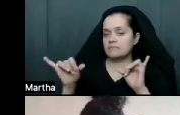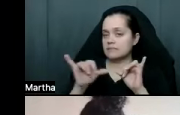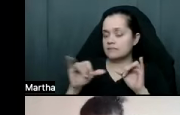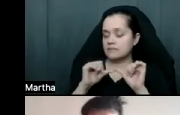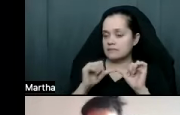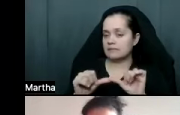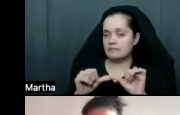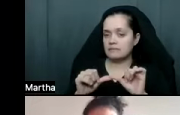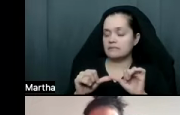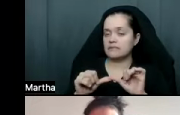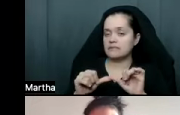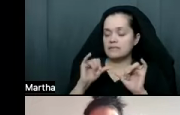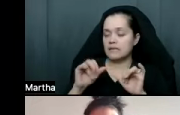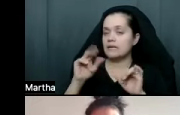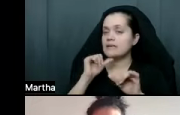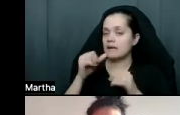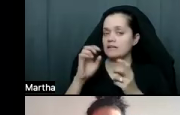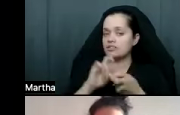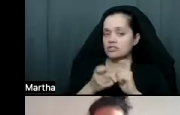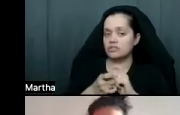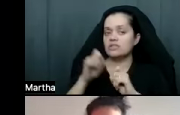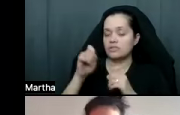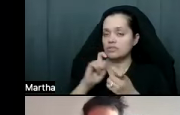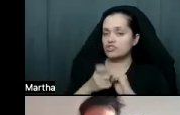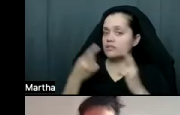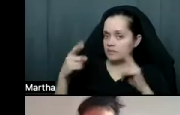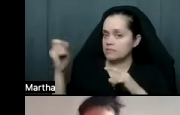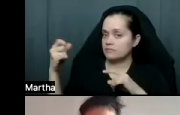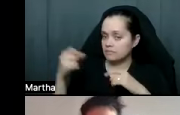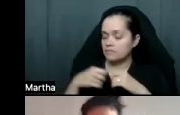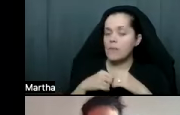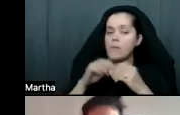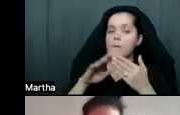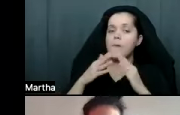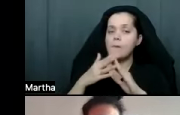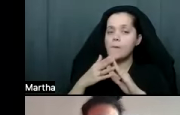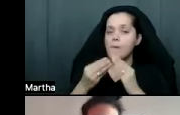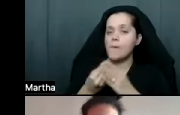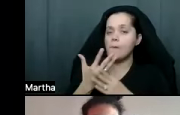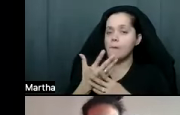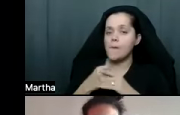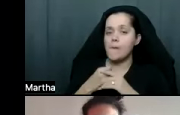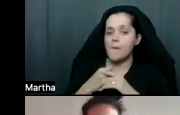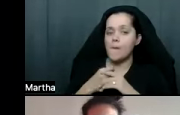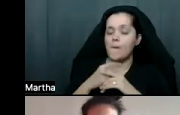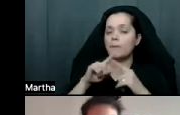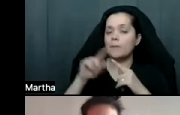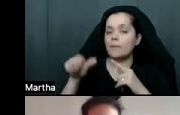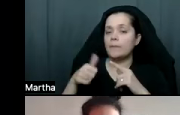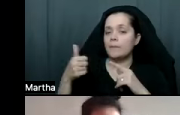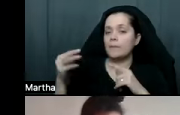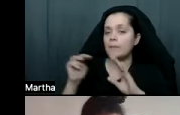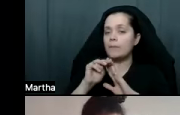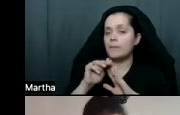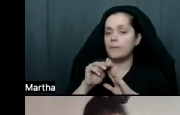remain unchanged. Certainly, change happens. The city evolves. So another model comes